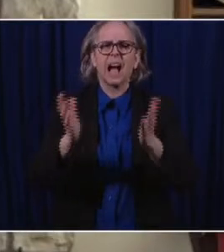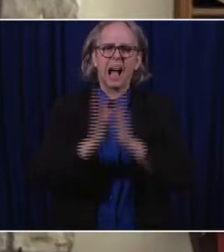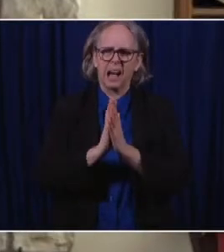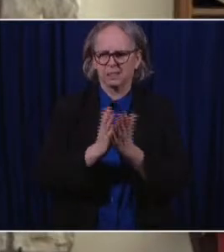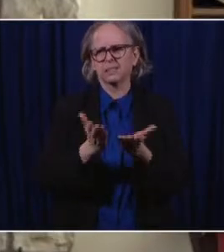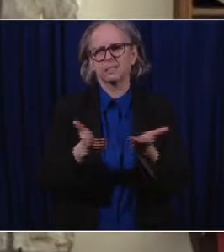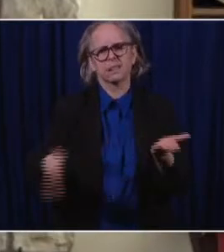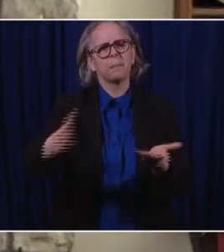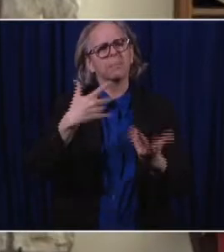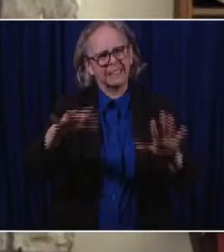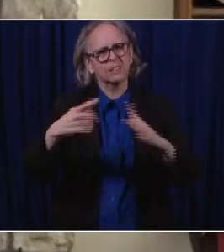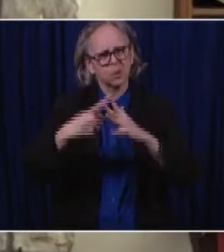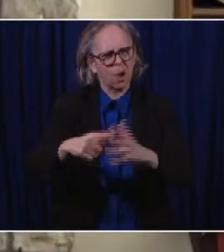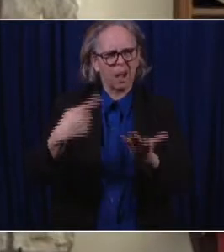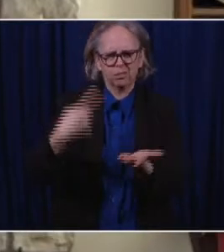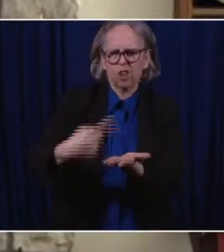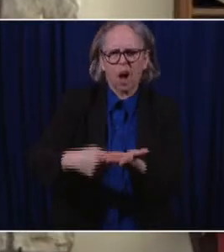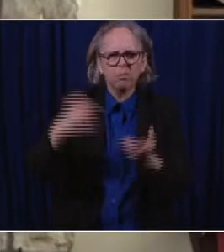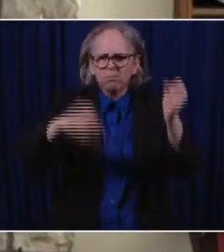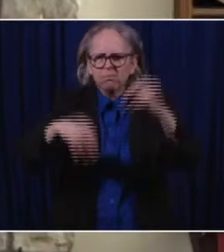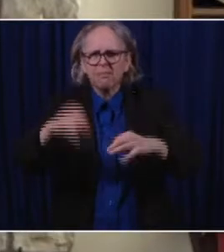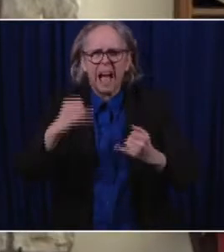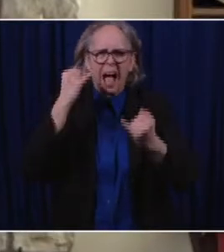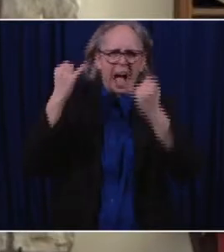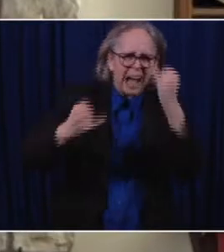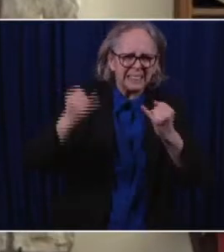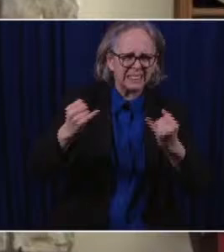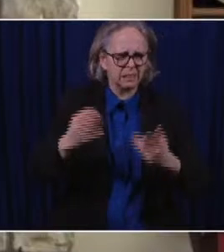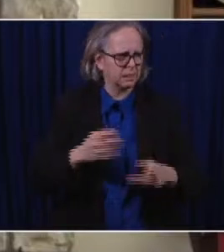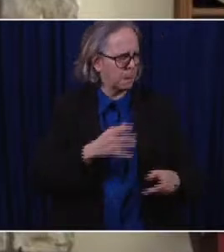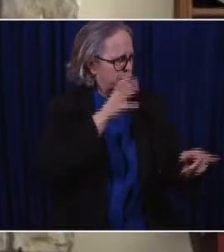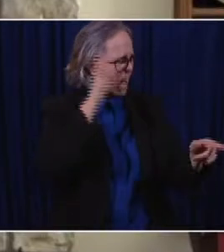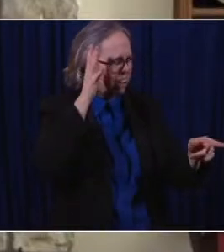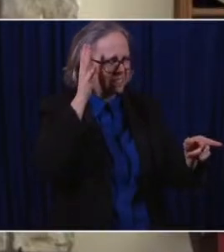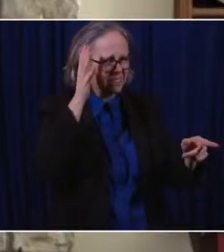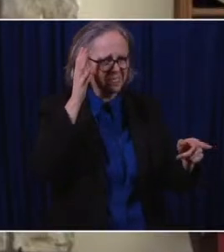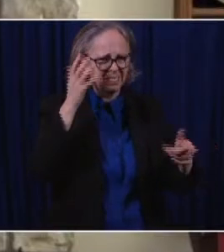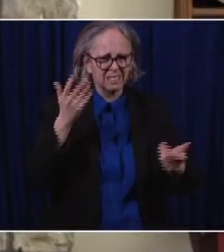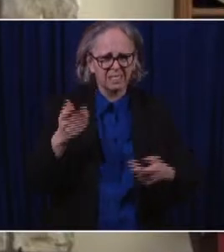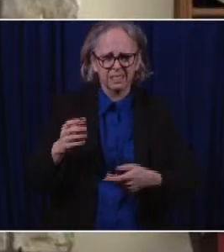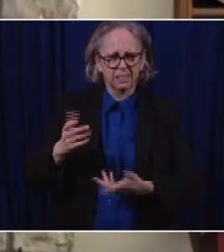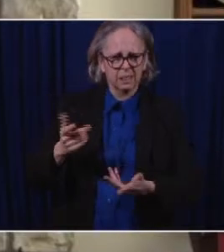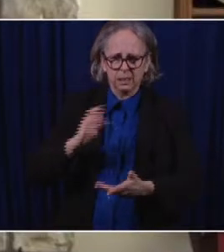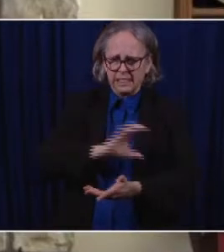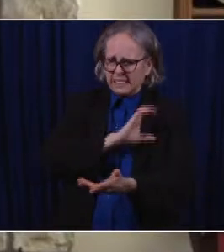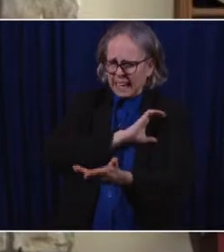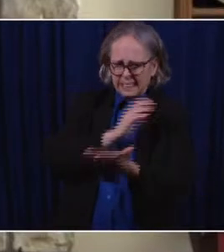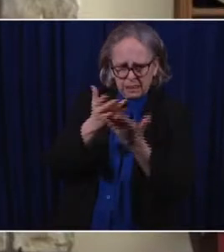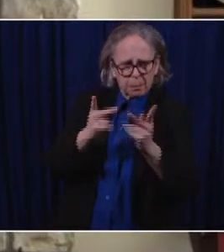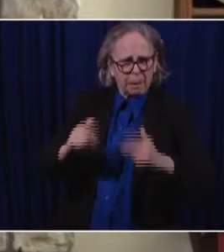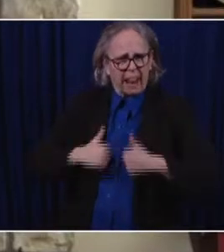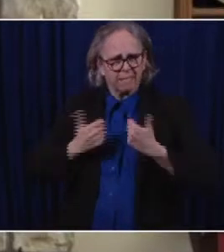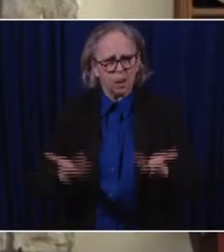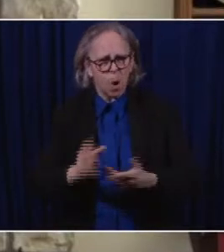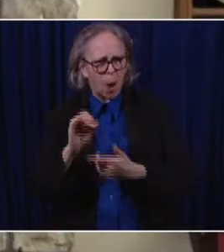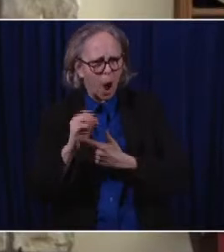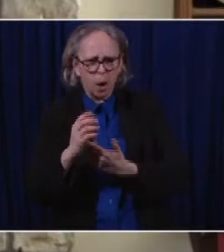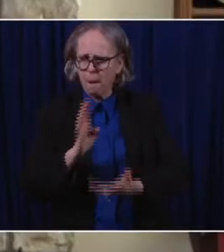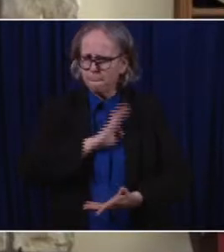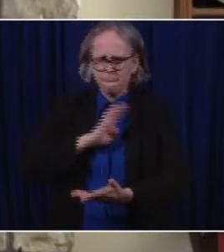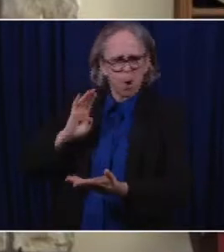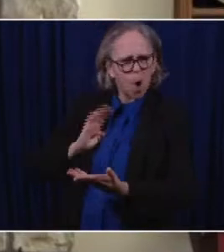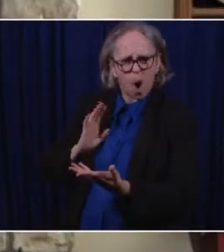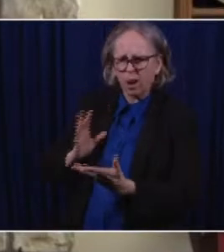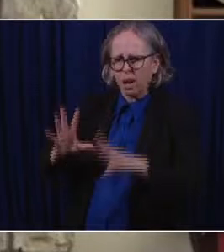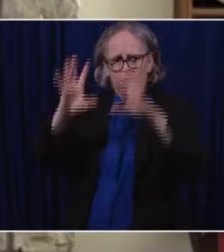start, to involve parents, to involve citizens, to involve school boards, superintendents, teachers,